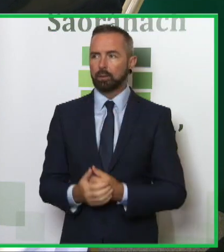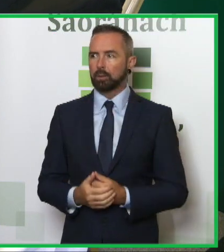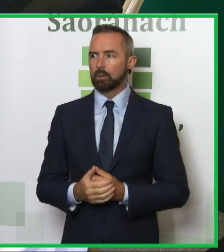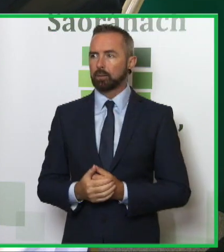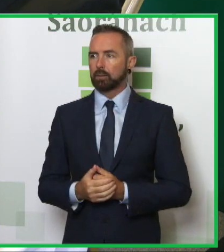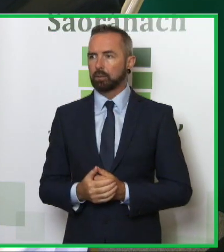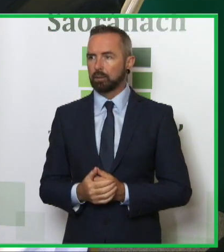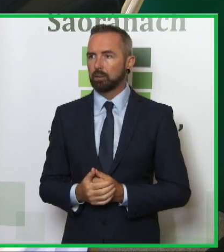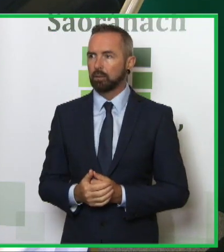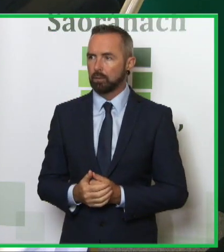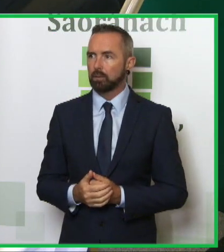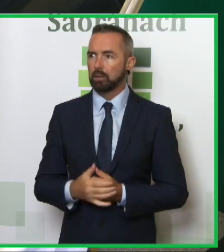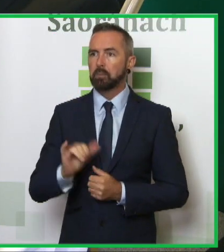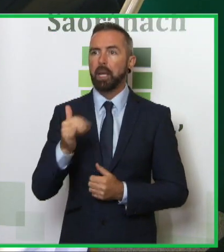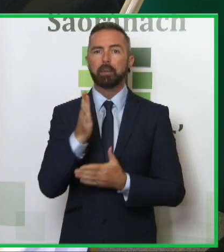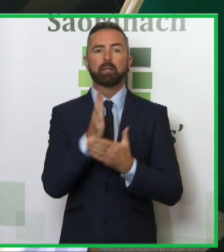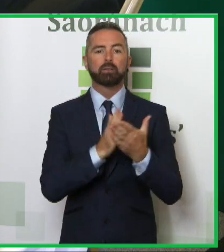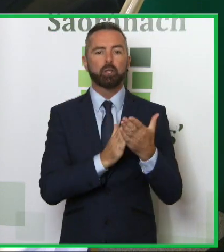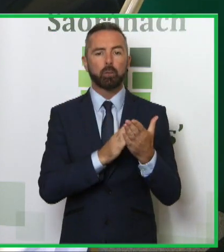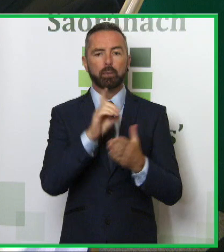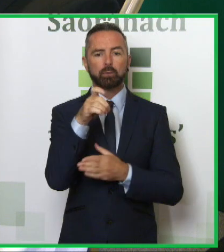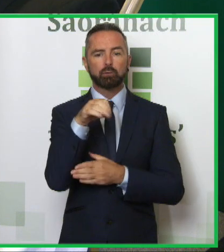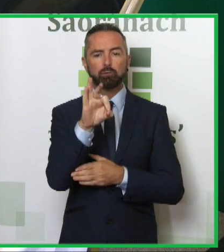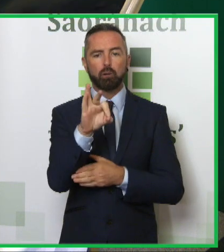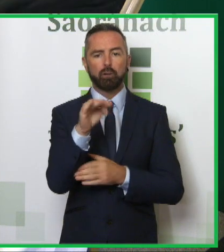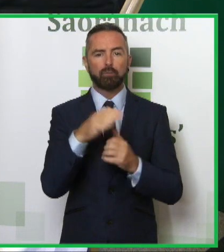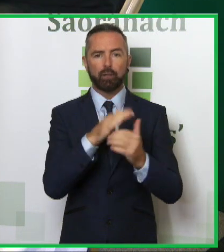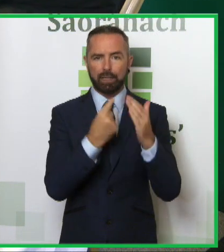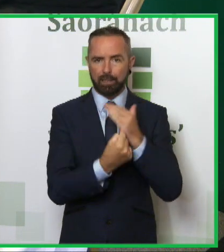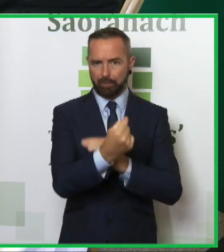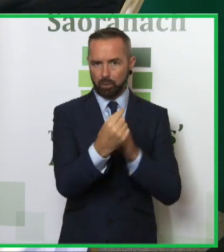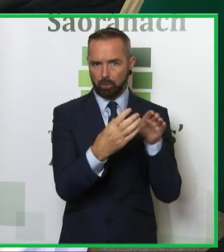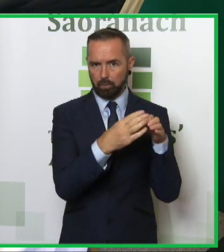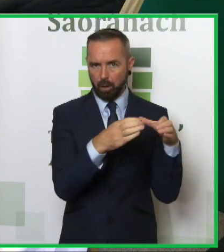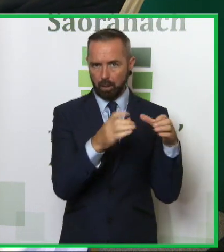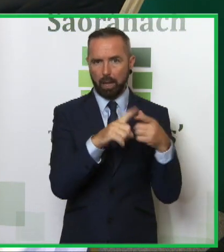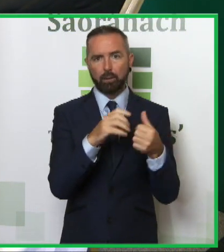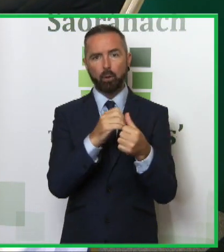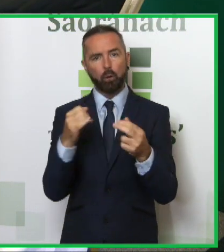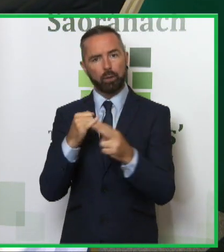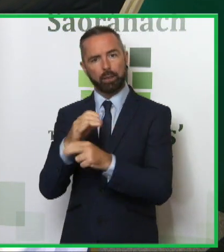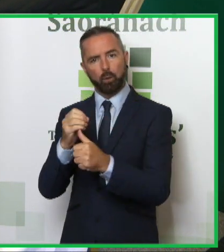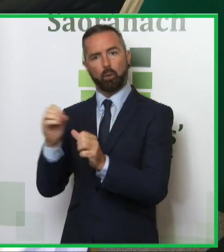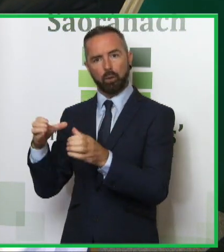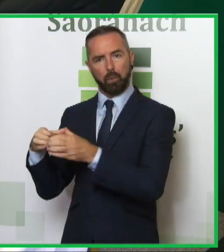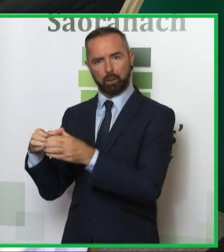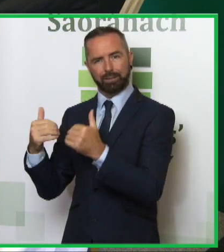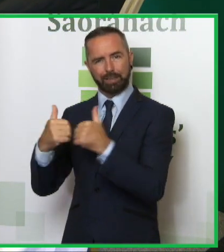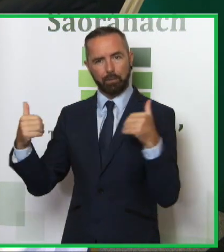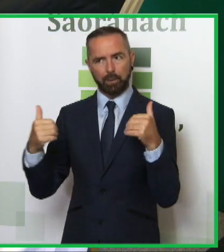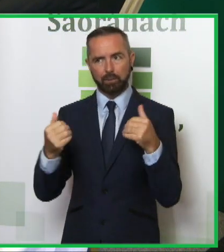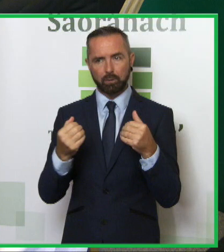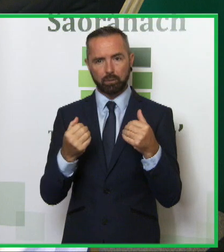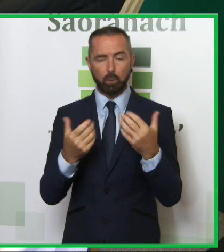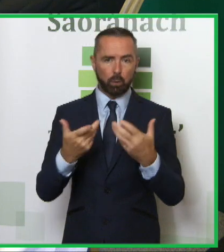have some drugs for individual models, and then the rest will fall into a ballot separately. So just work with us till we